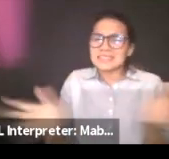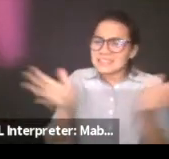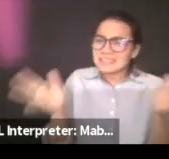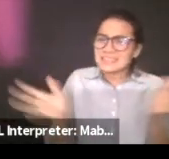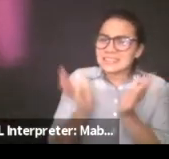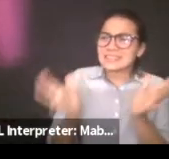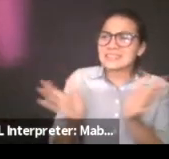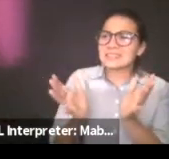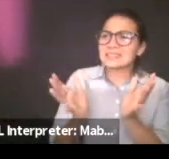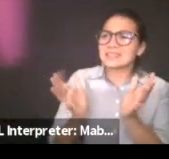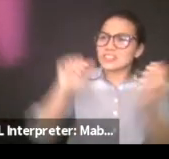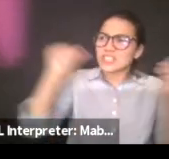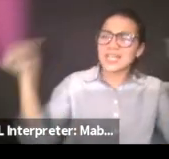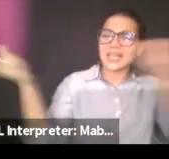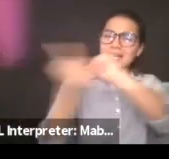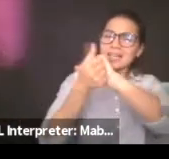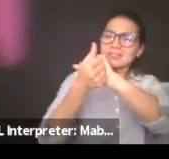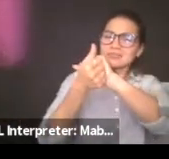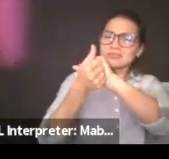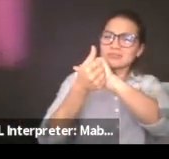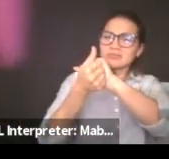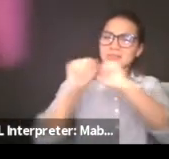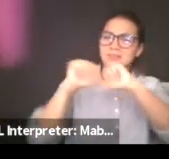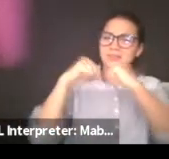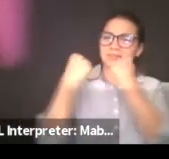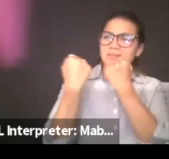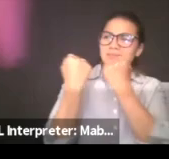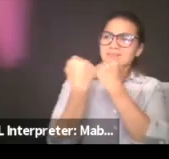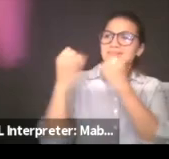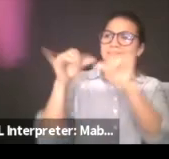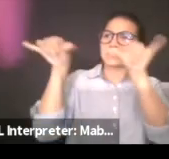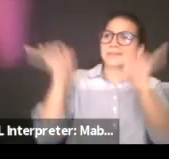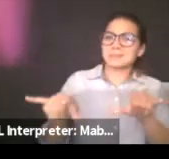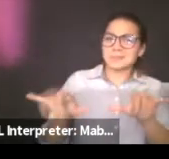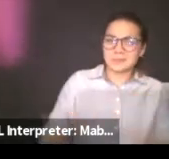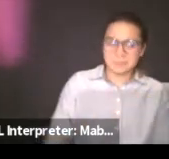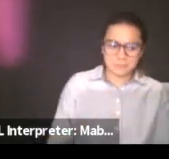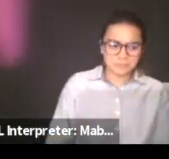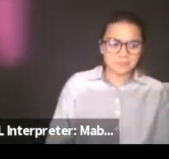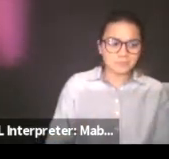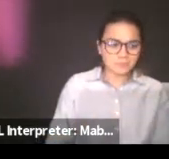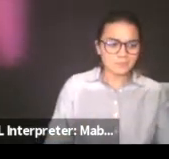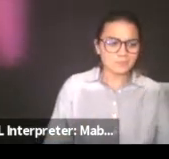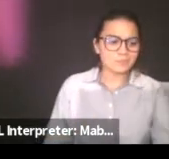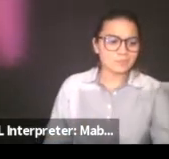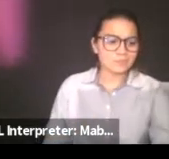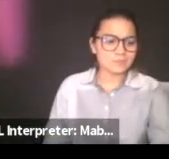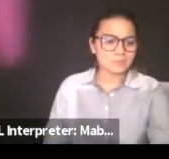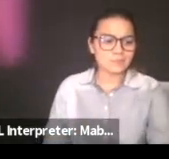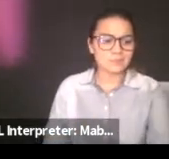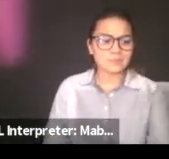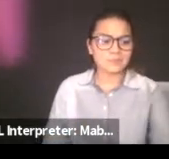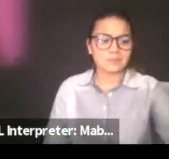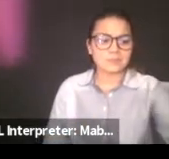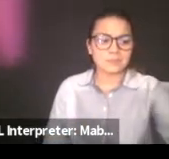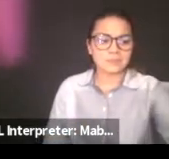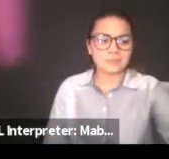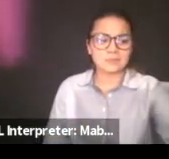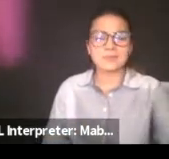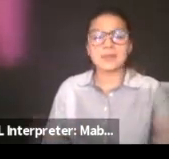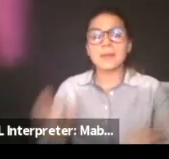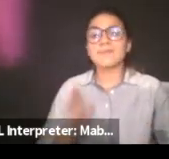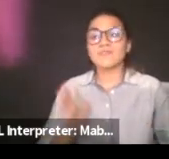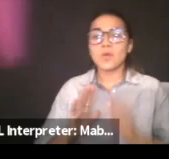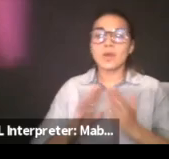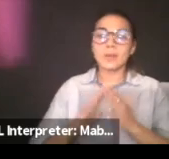sphere. And what it ended up happening is that these interventions, as they were community-based and hyper-local,